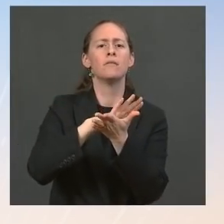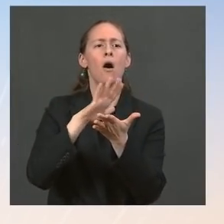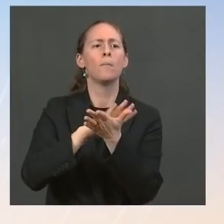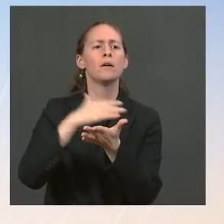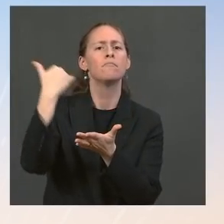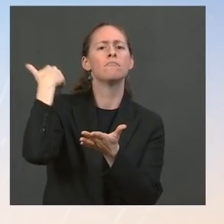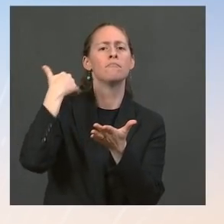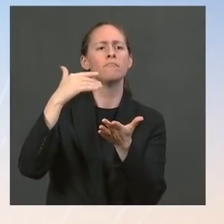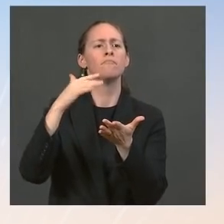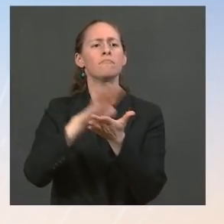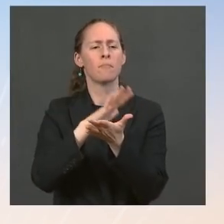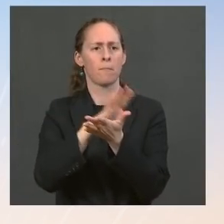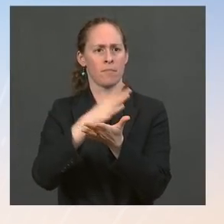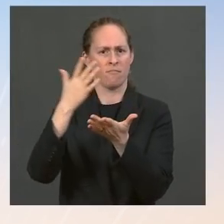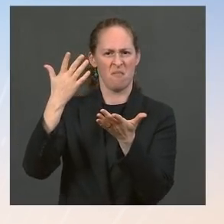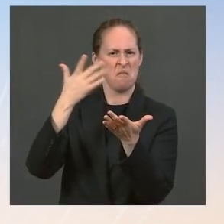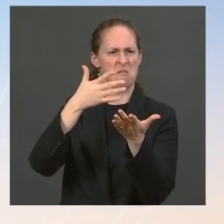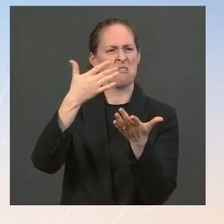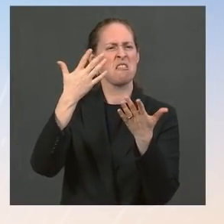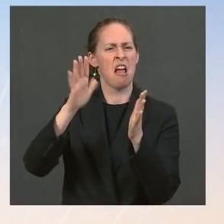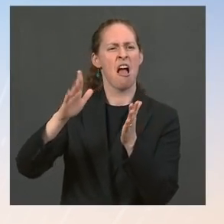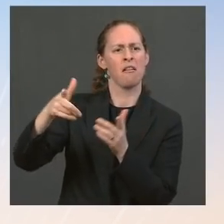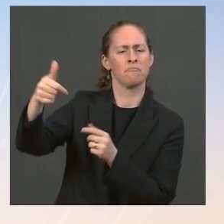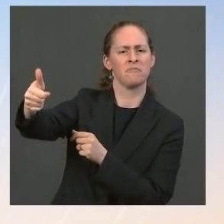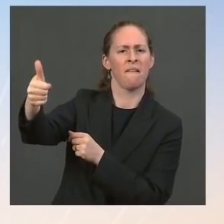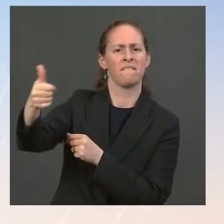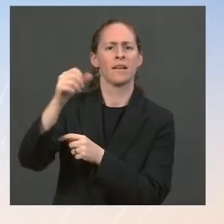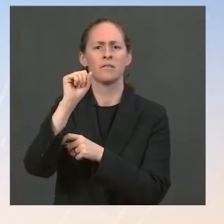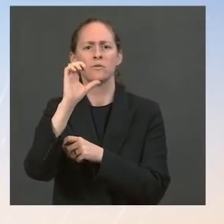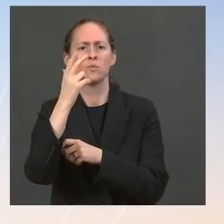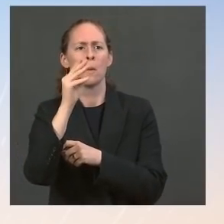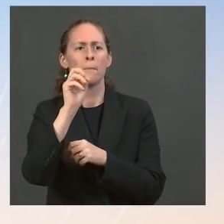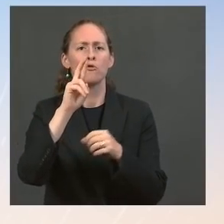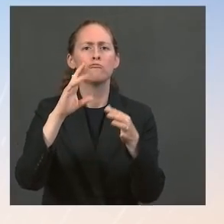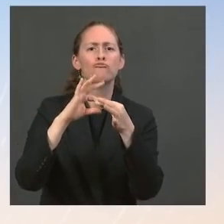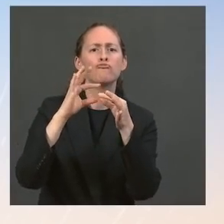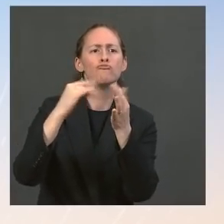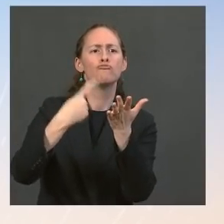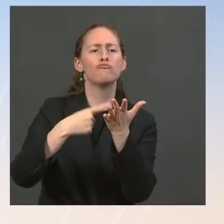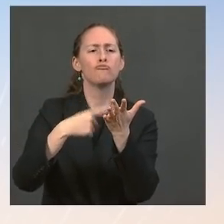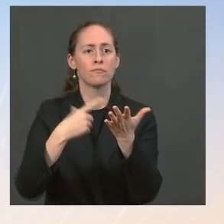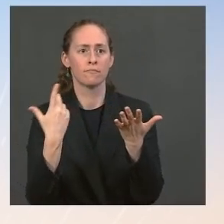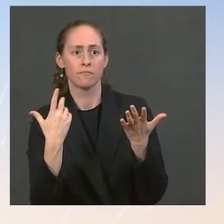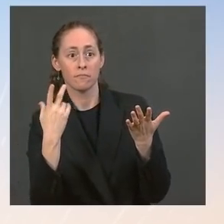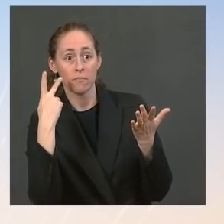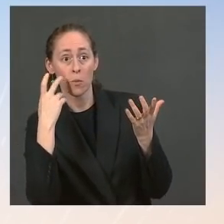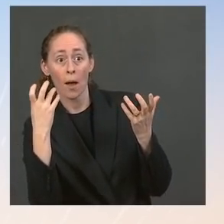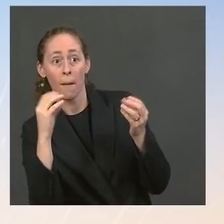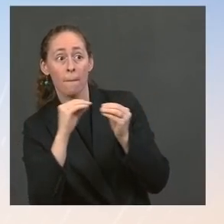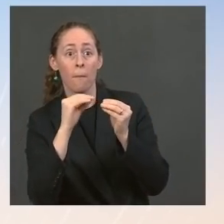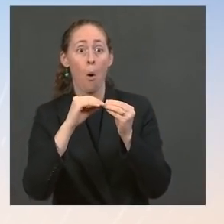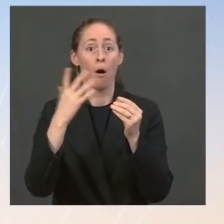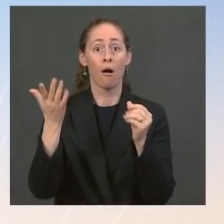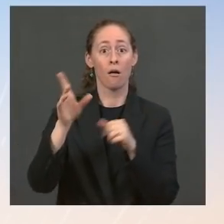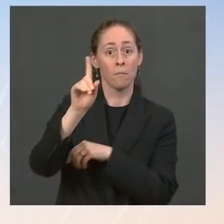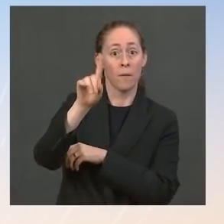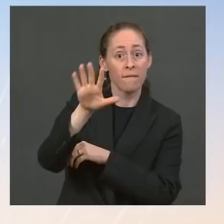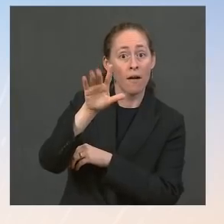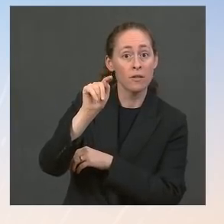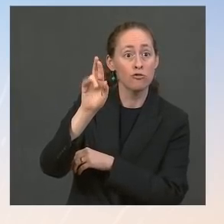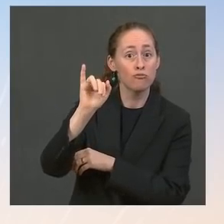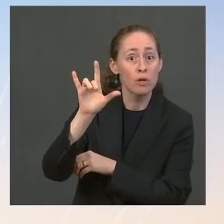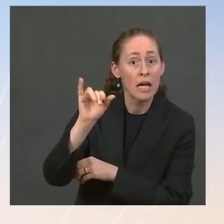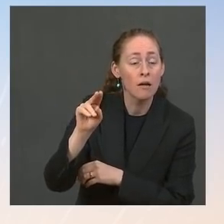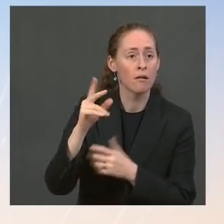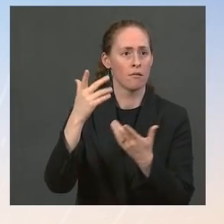and Senator Leader Schumer speak to that. And he was repeatedly pushed and asked, would you go higher than 1.5? Would you go higher than 1.5? I will leave it to all of you